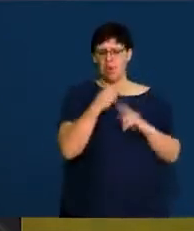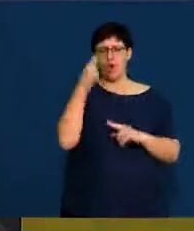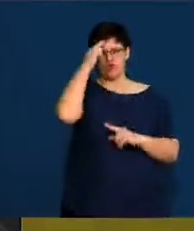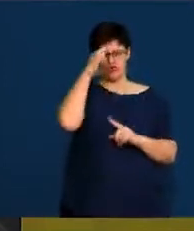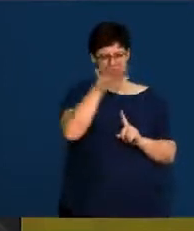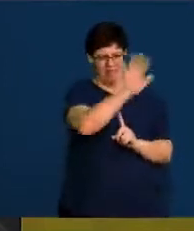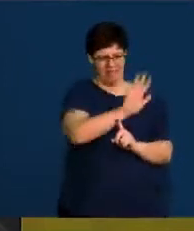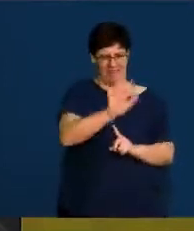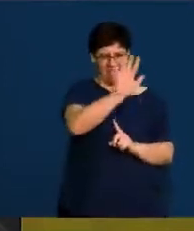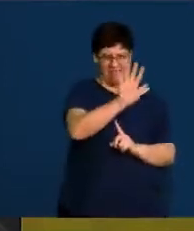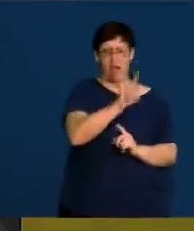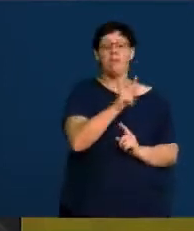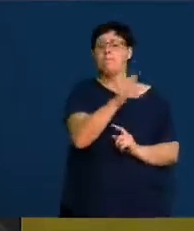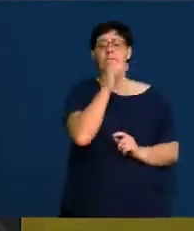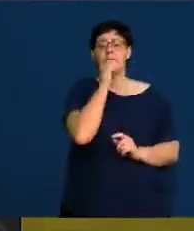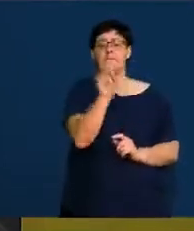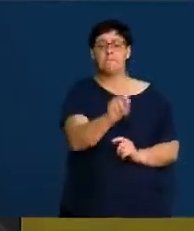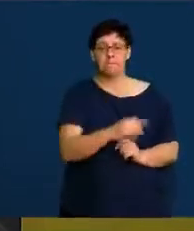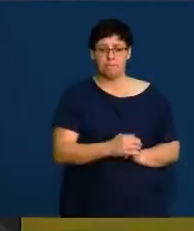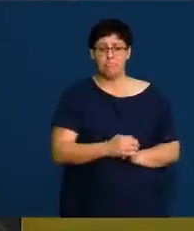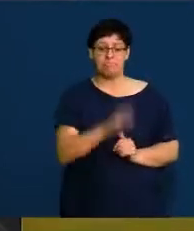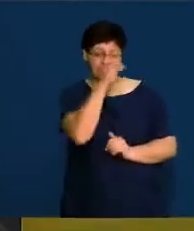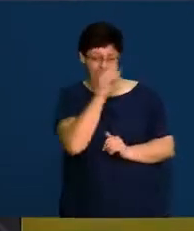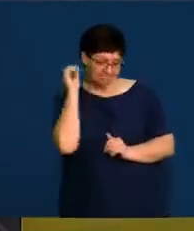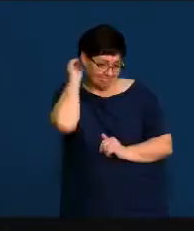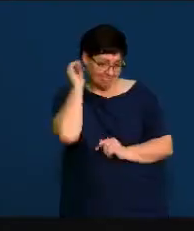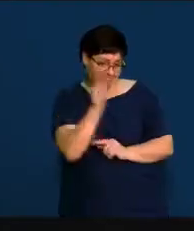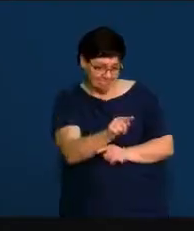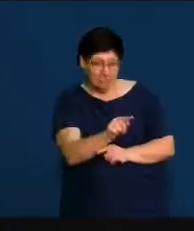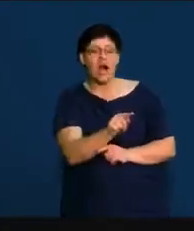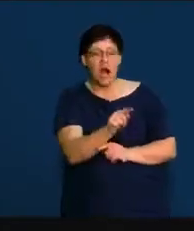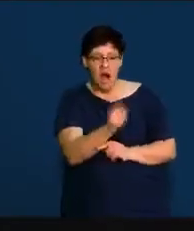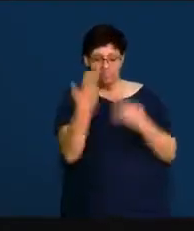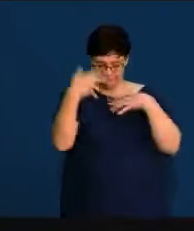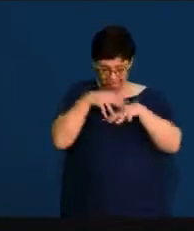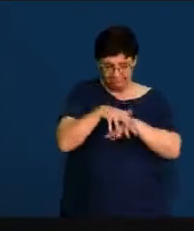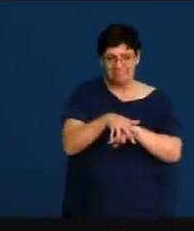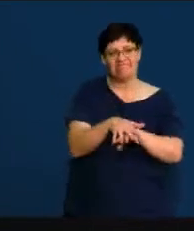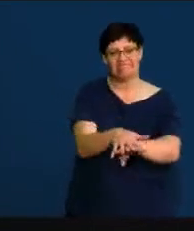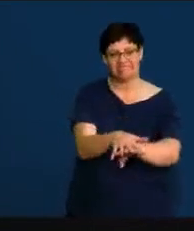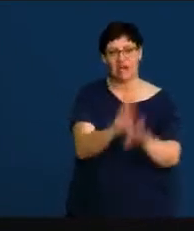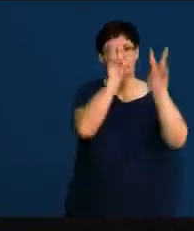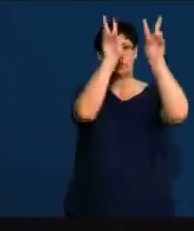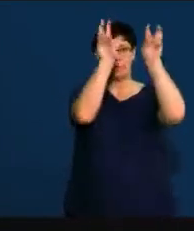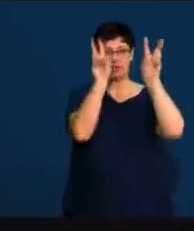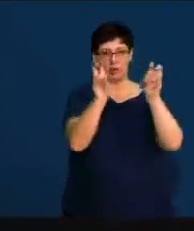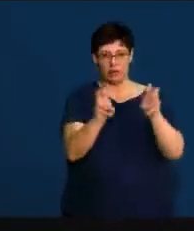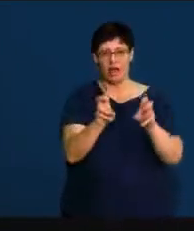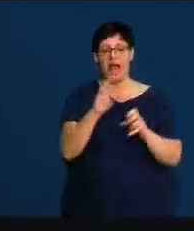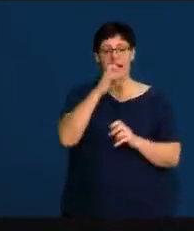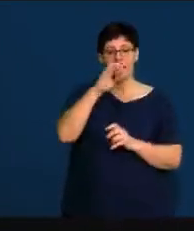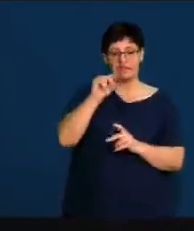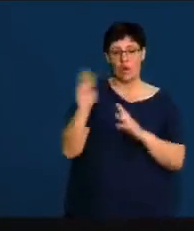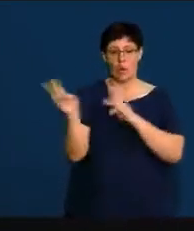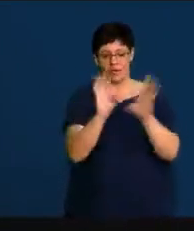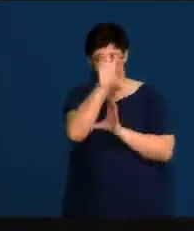on your map. So what does this mean? Notice how we again integrating the different topics in climate and weather